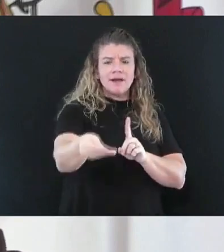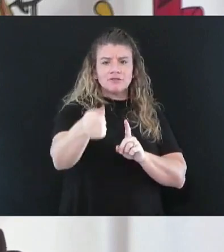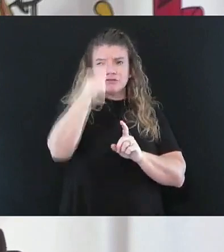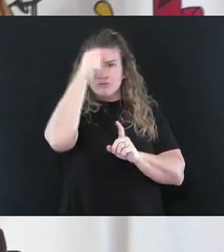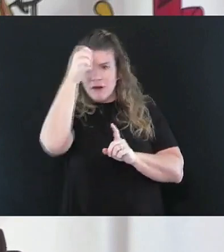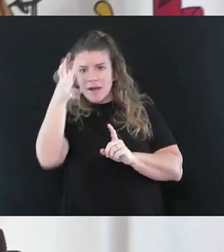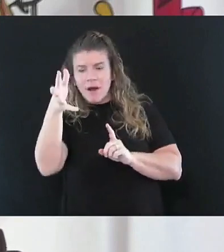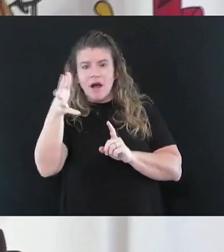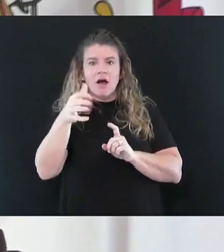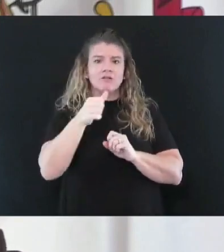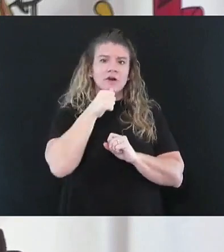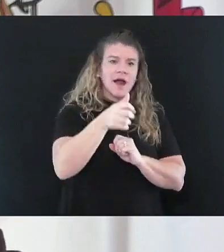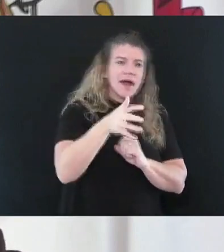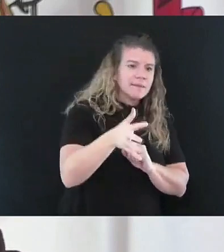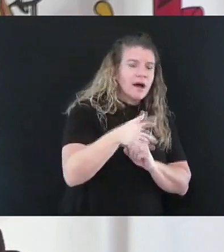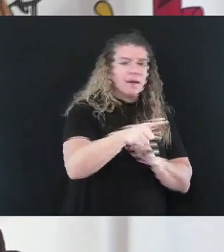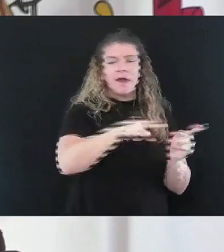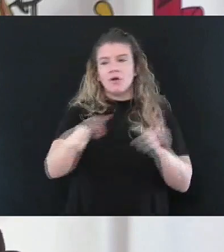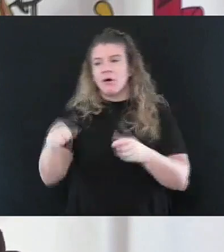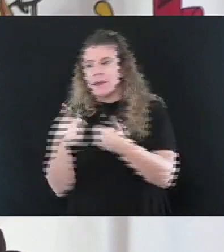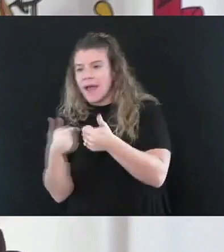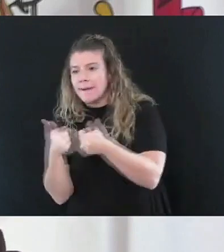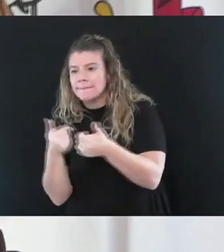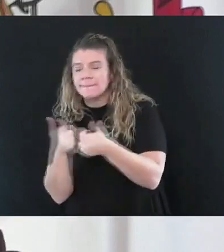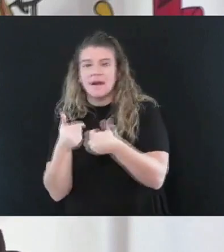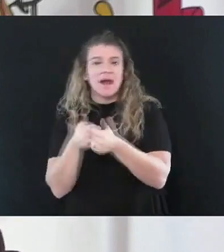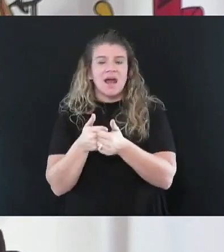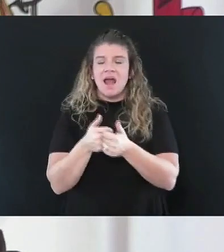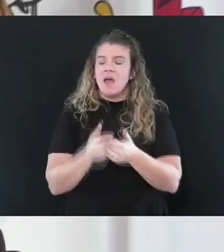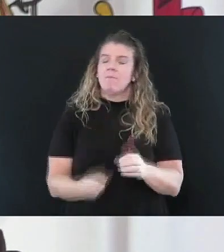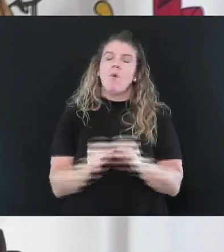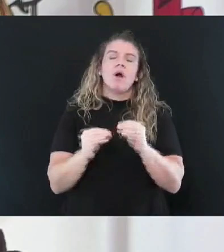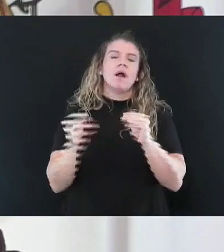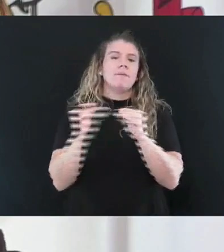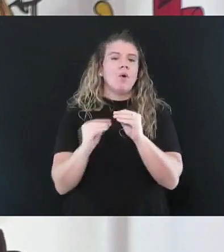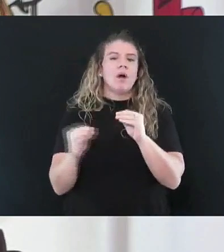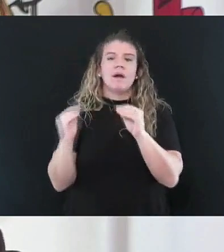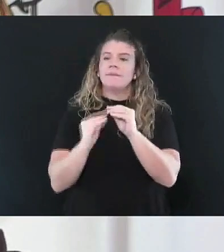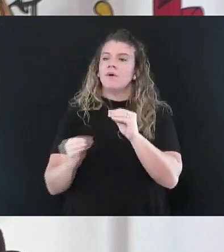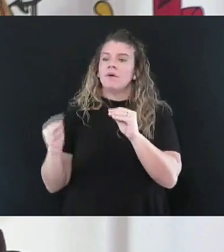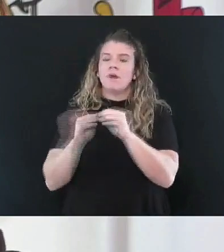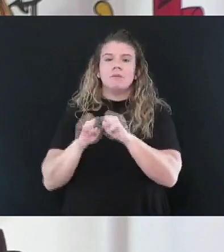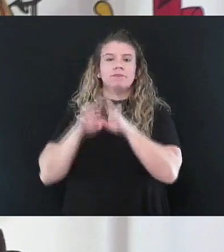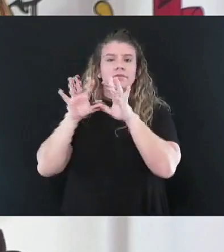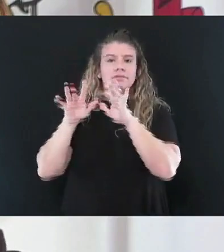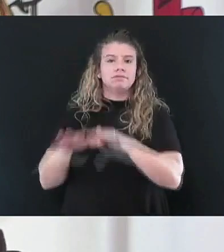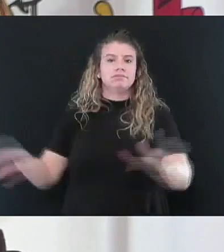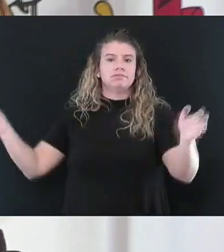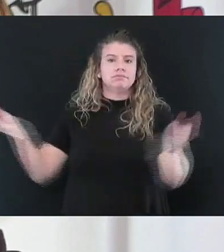to go to their game, and the next thing is we have just more and more and more potential problems.